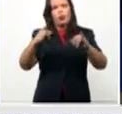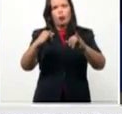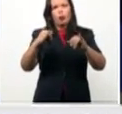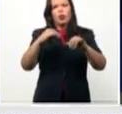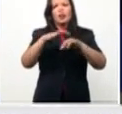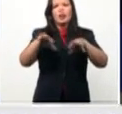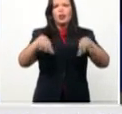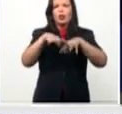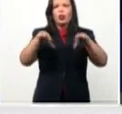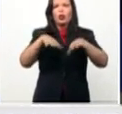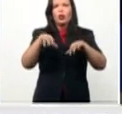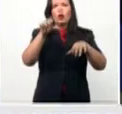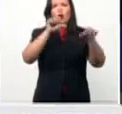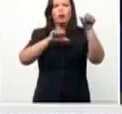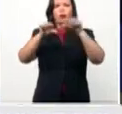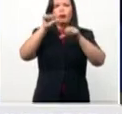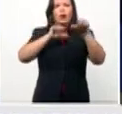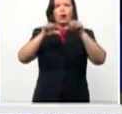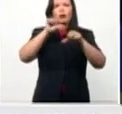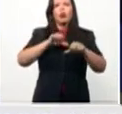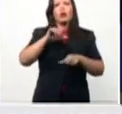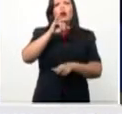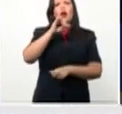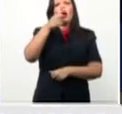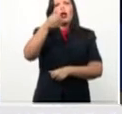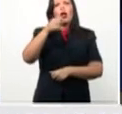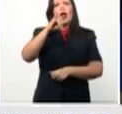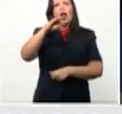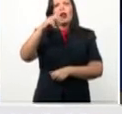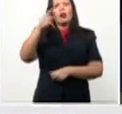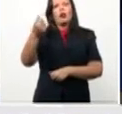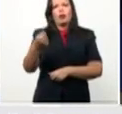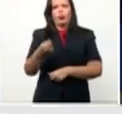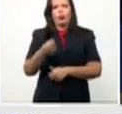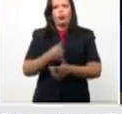ICA pharmaceutical laboratory transmission event.